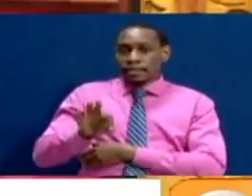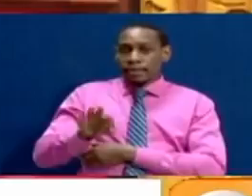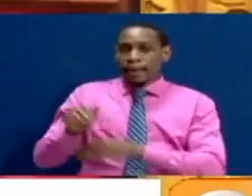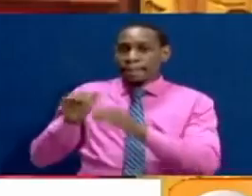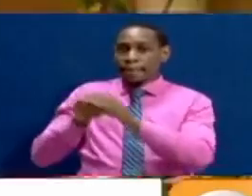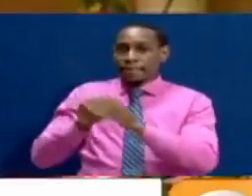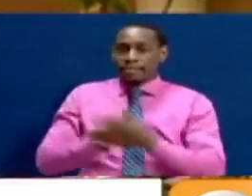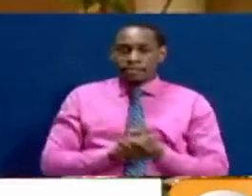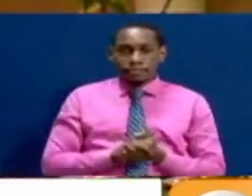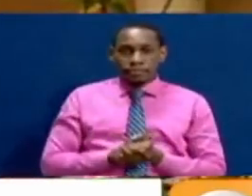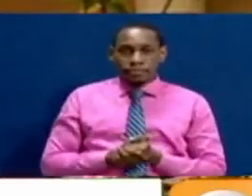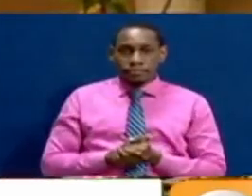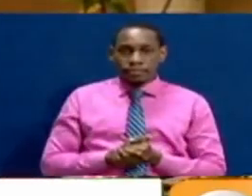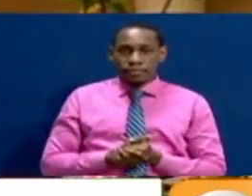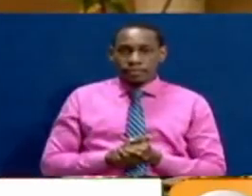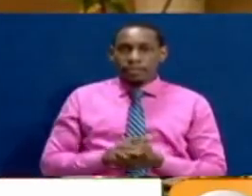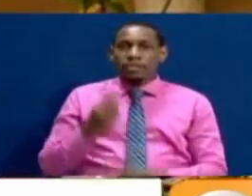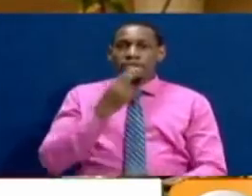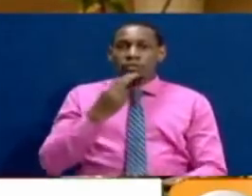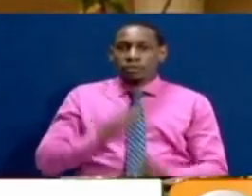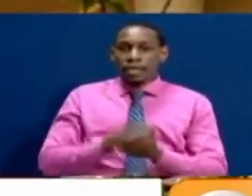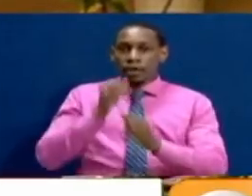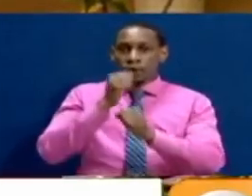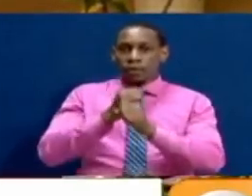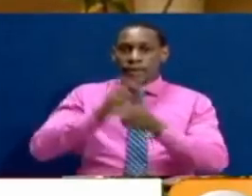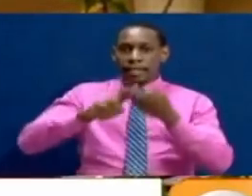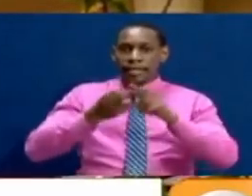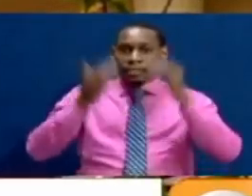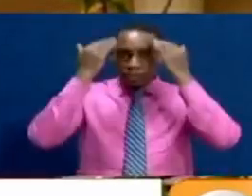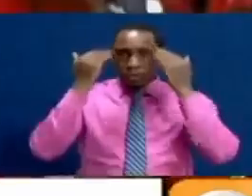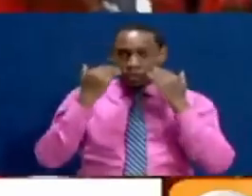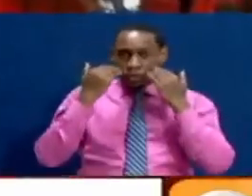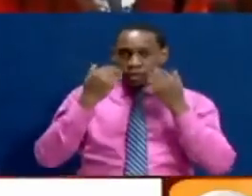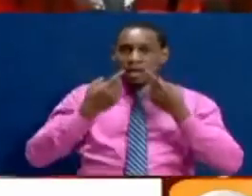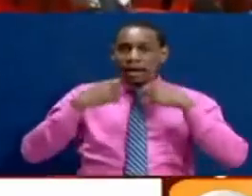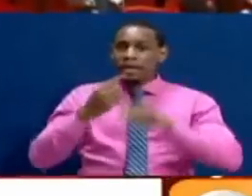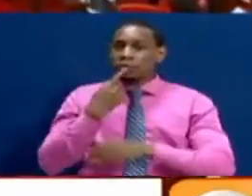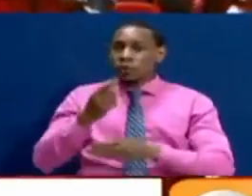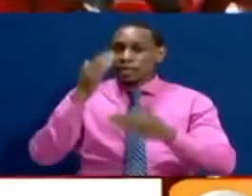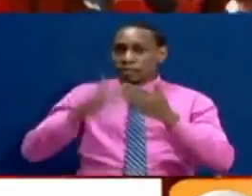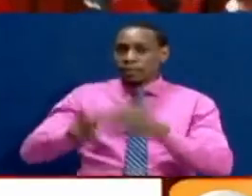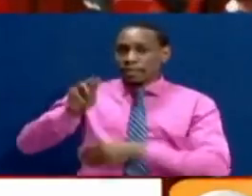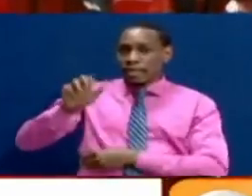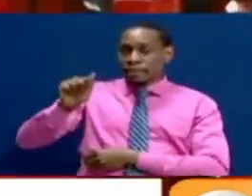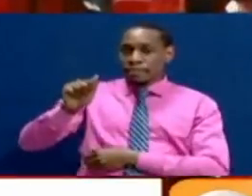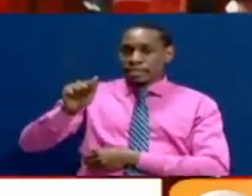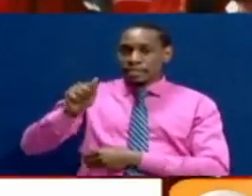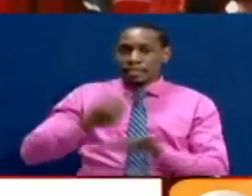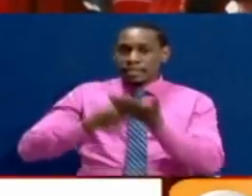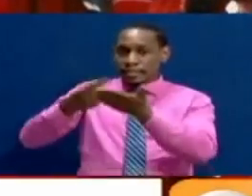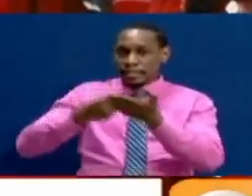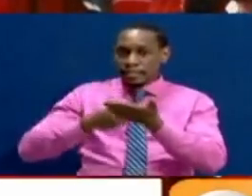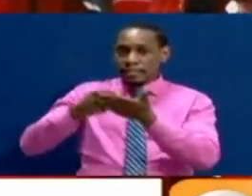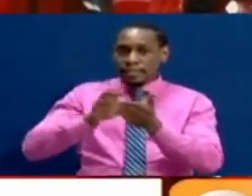the members. On Tuesday, the Employment and Labor Relations Court had issued an order barring the MCAs from